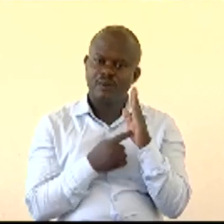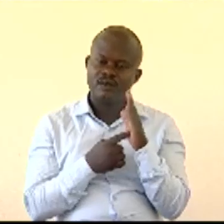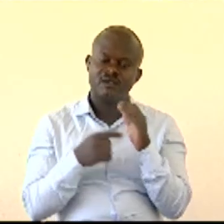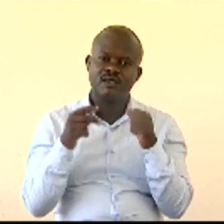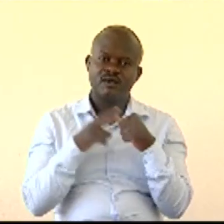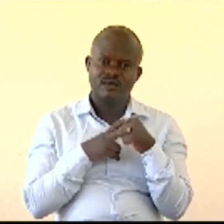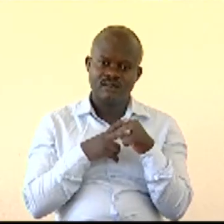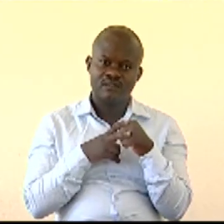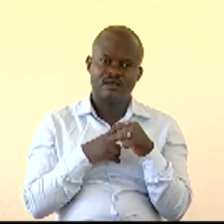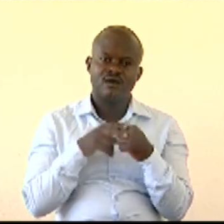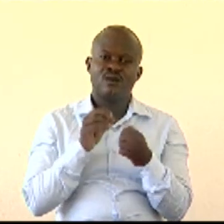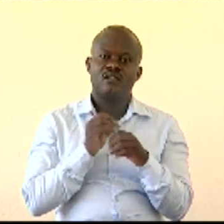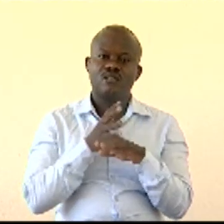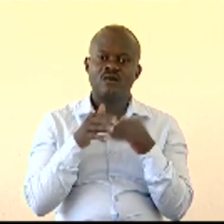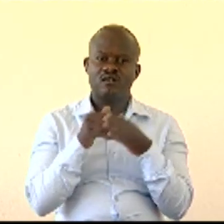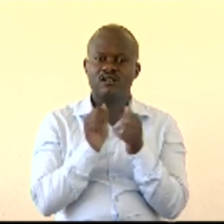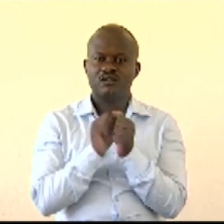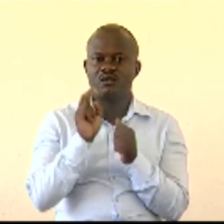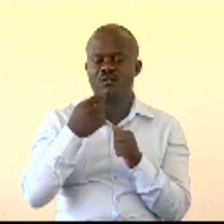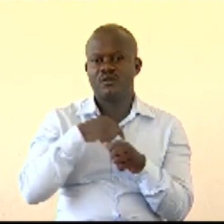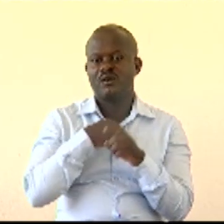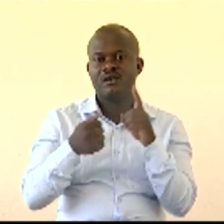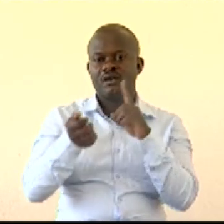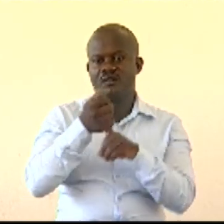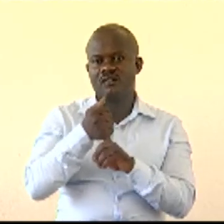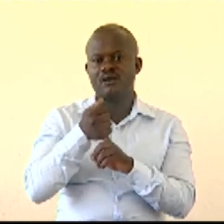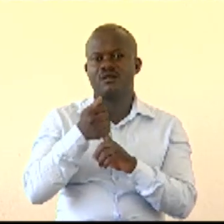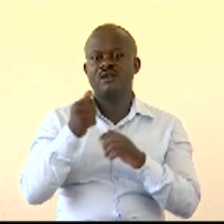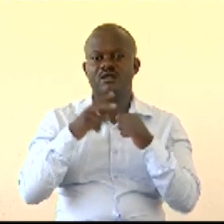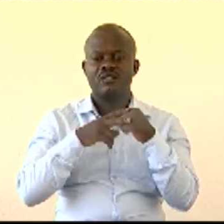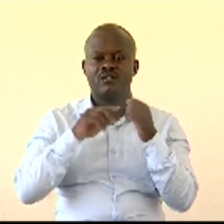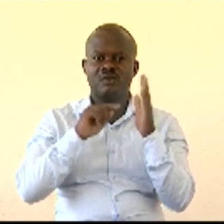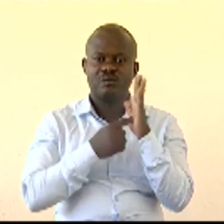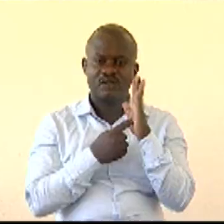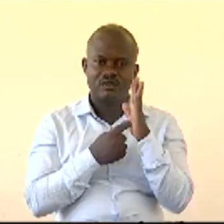85.7 over 12. We get 7.14.